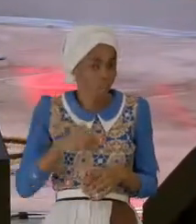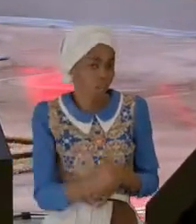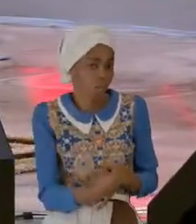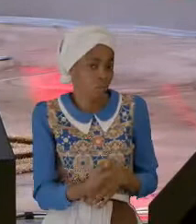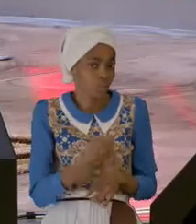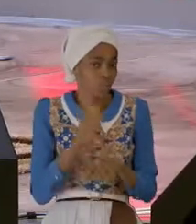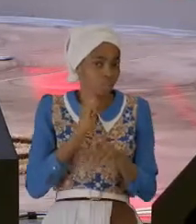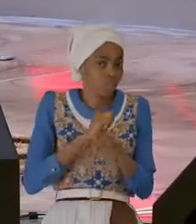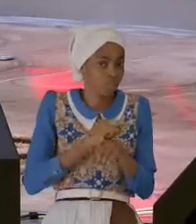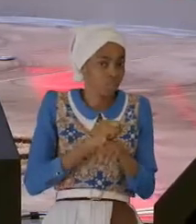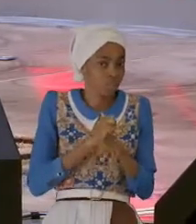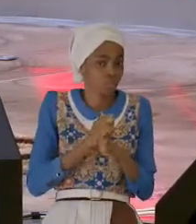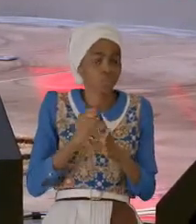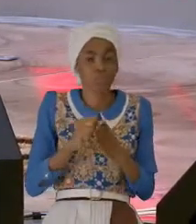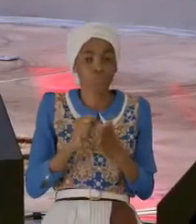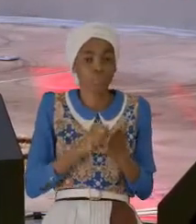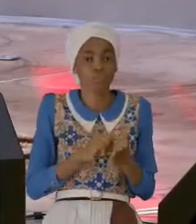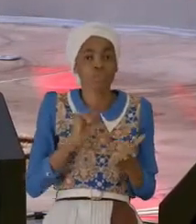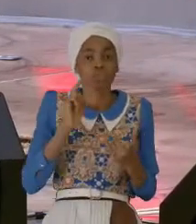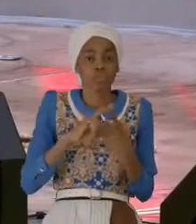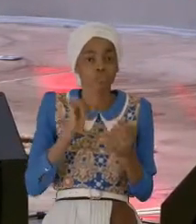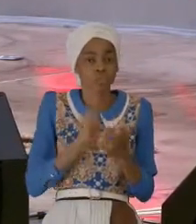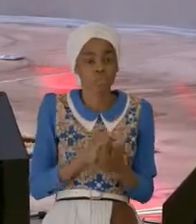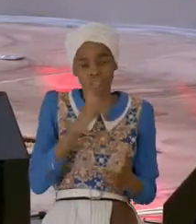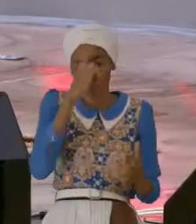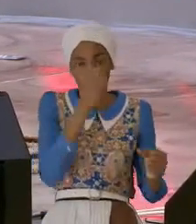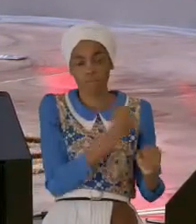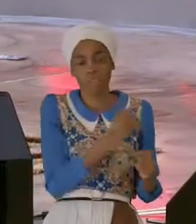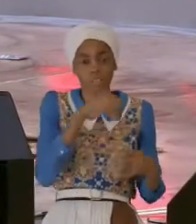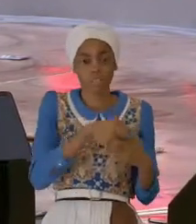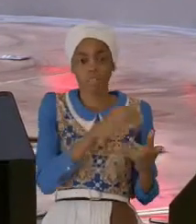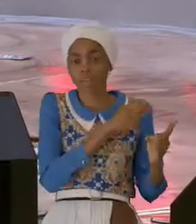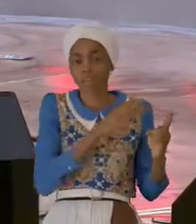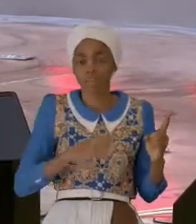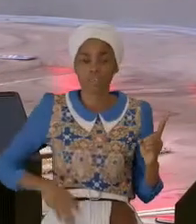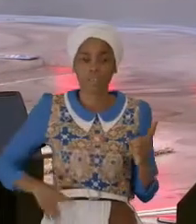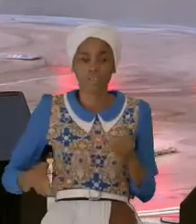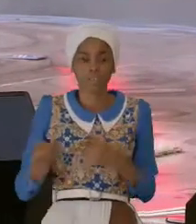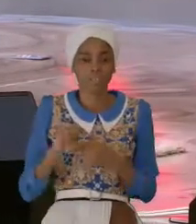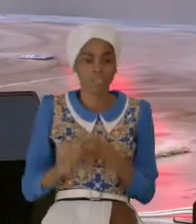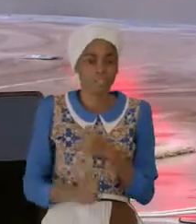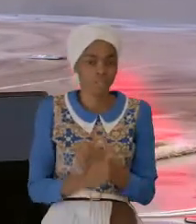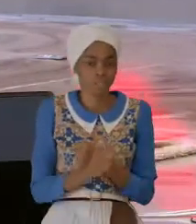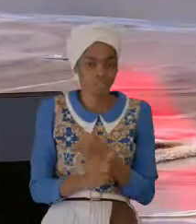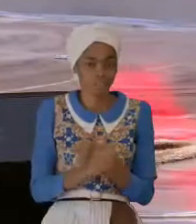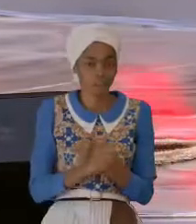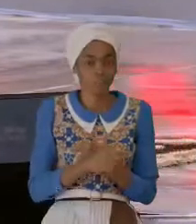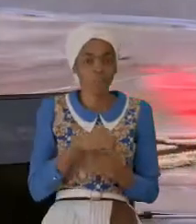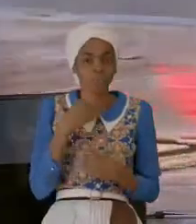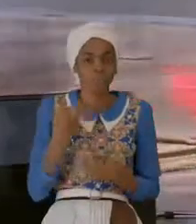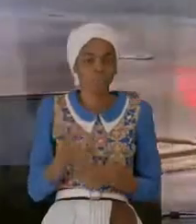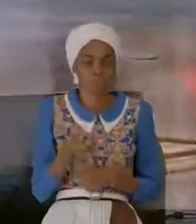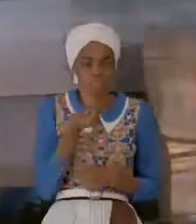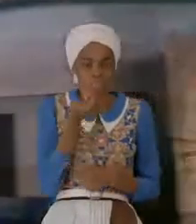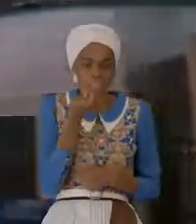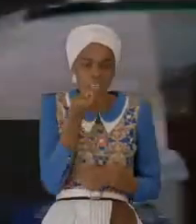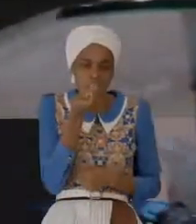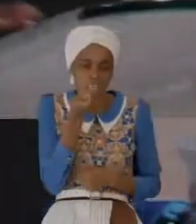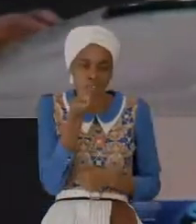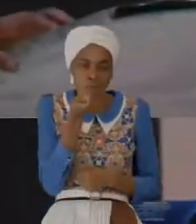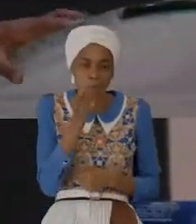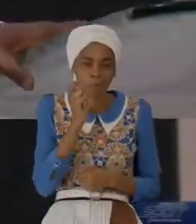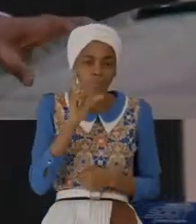to that faith in Christ the danger of a little lemon